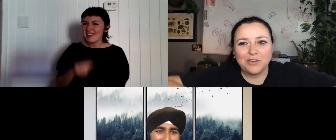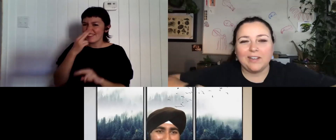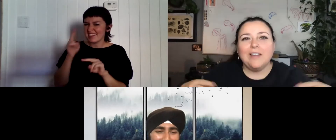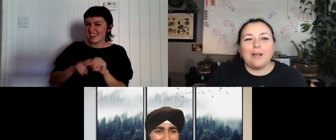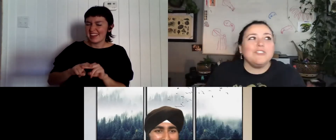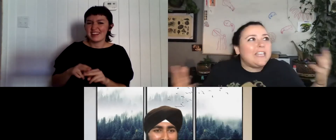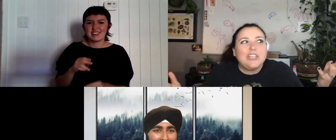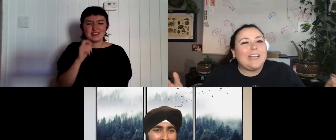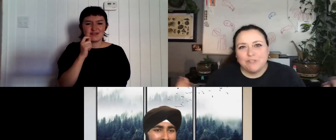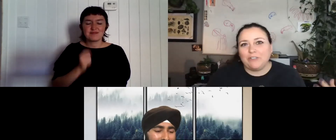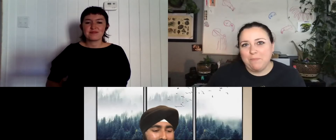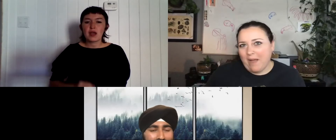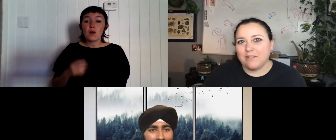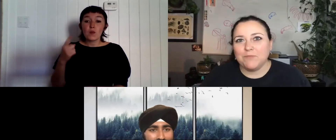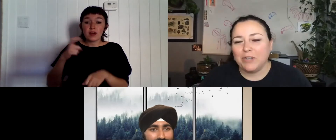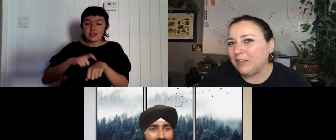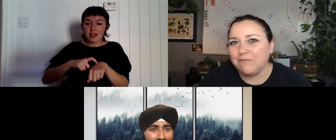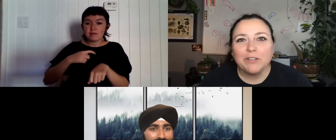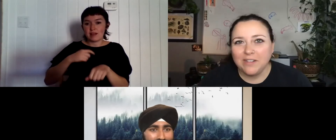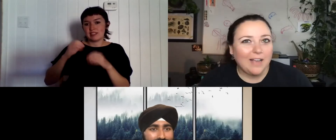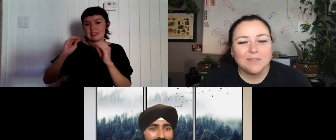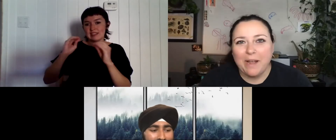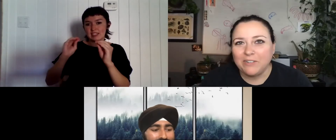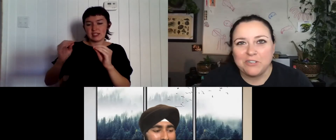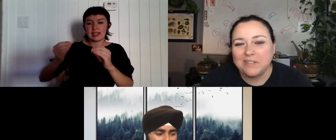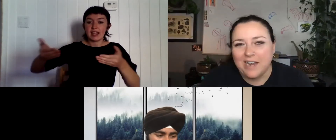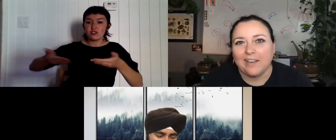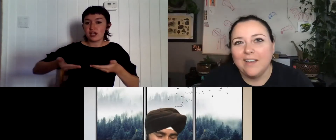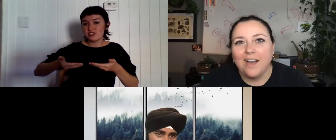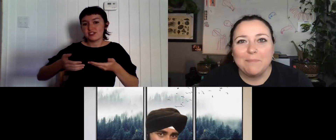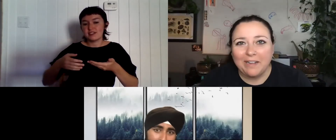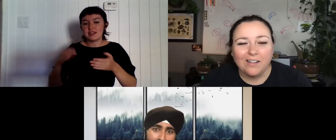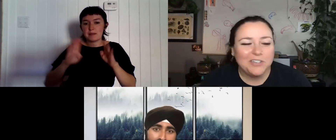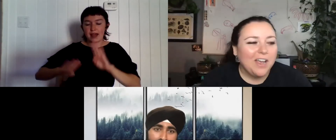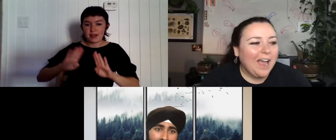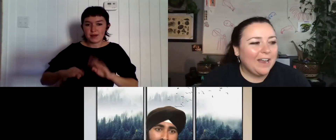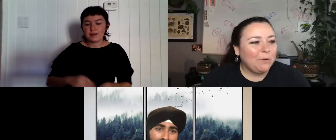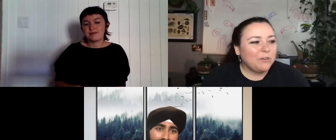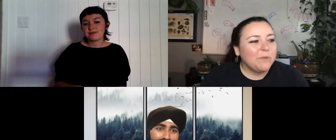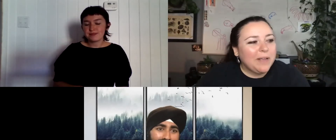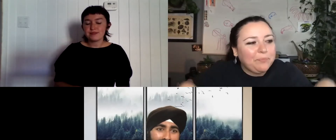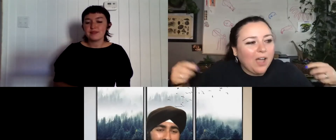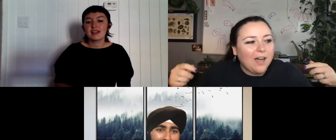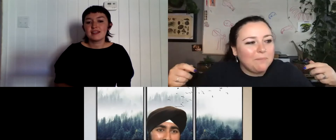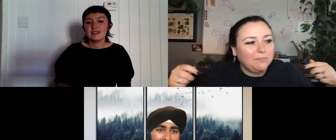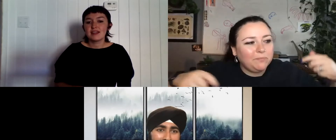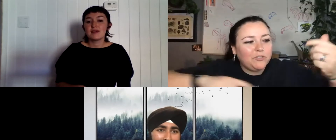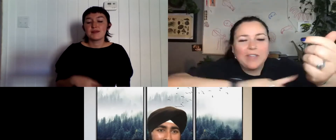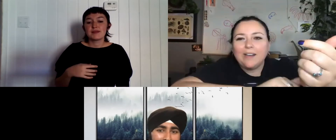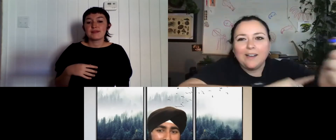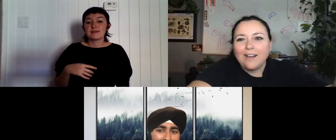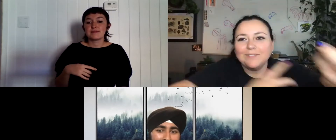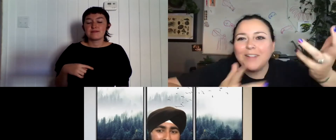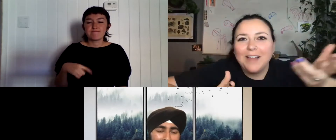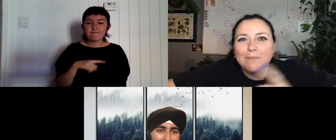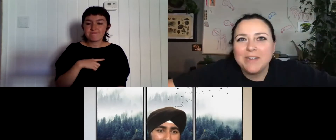was just teaching introductory bio. So like the first class biology students take in college. And we were doing just